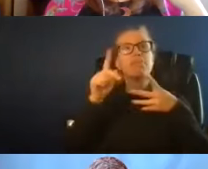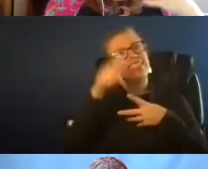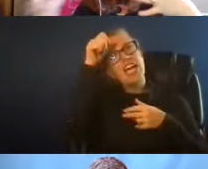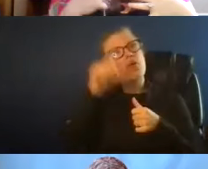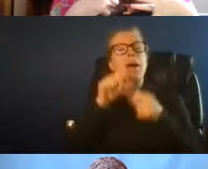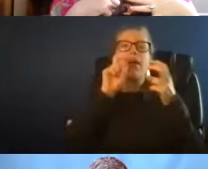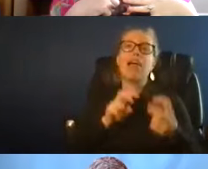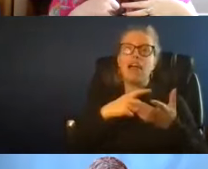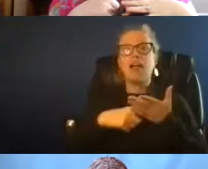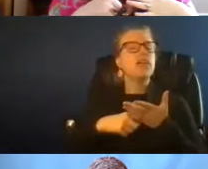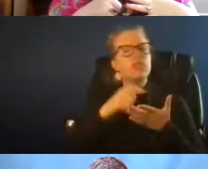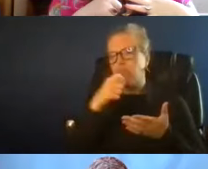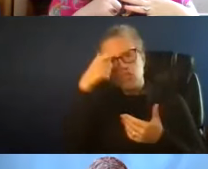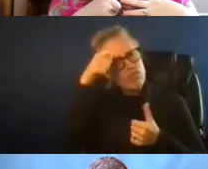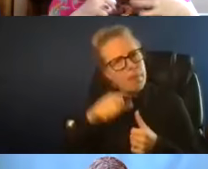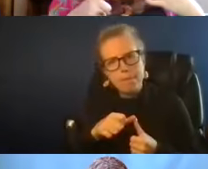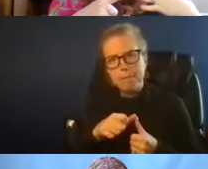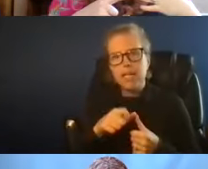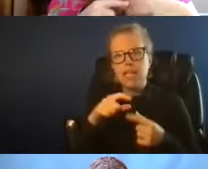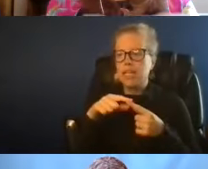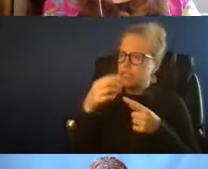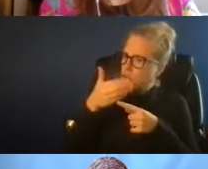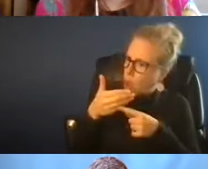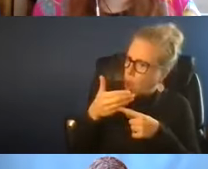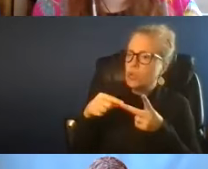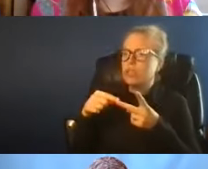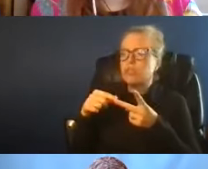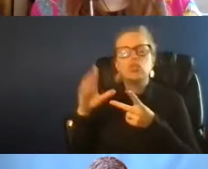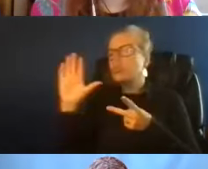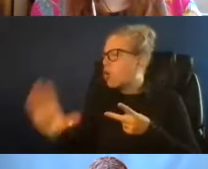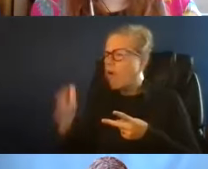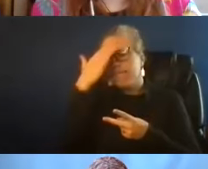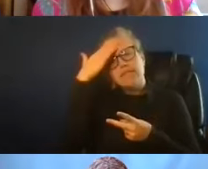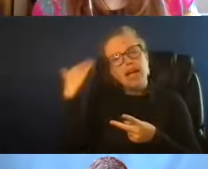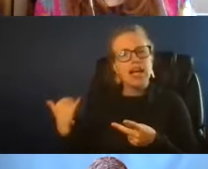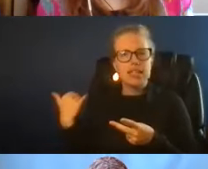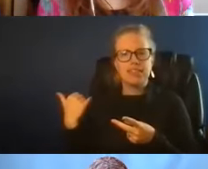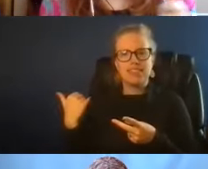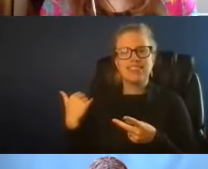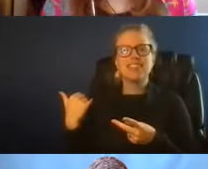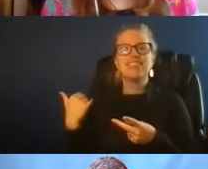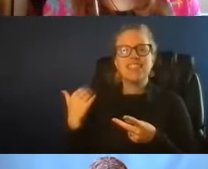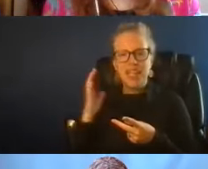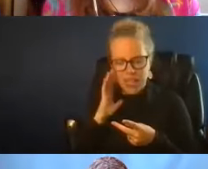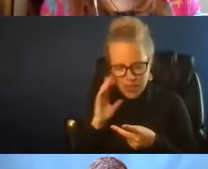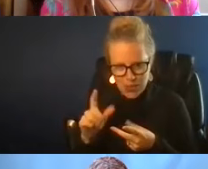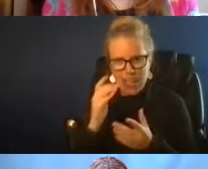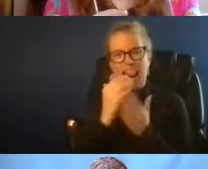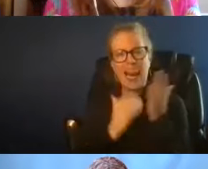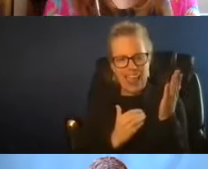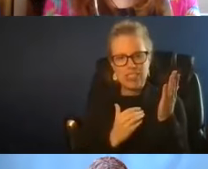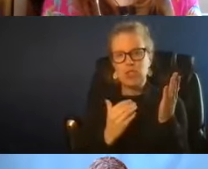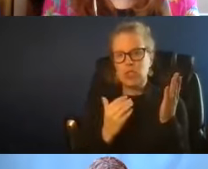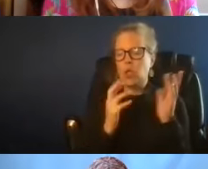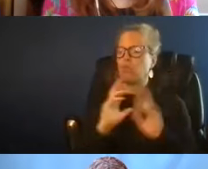go to. This place is closed right now, I can go to. No, your brain's not going to remember that. You need to have a list so you can